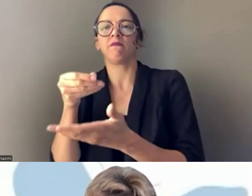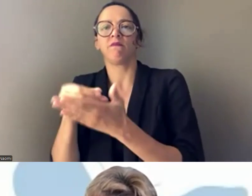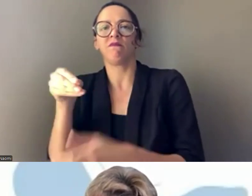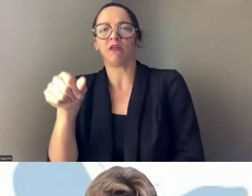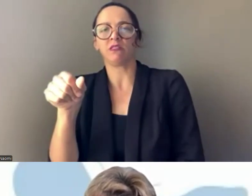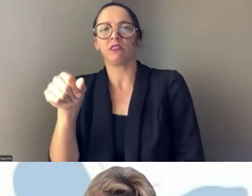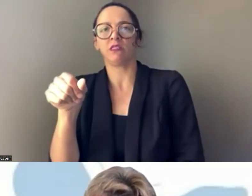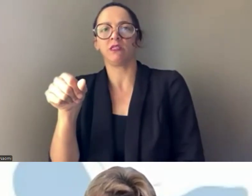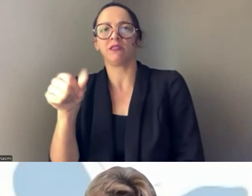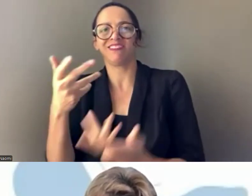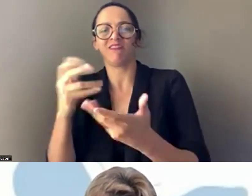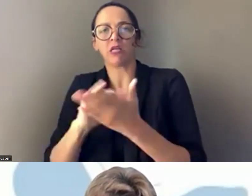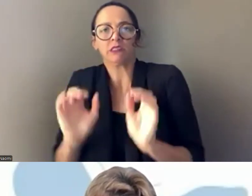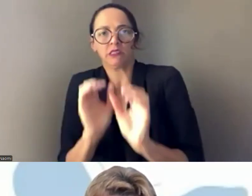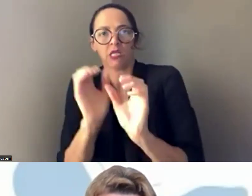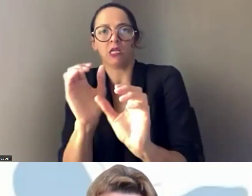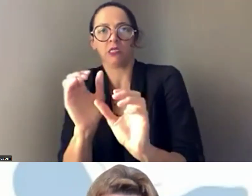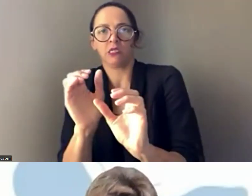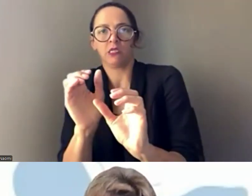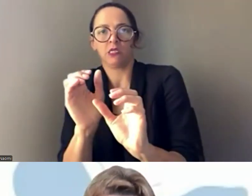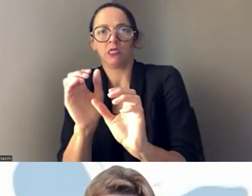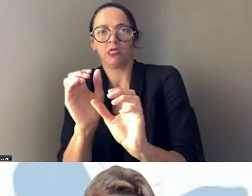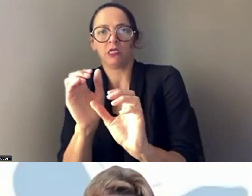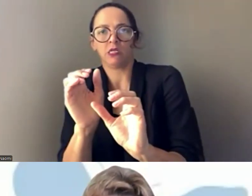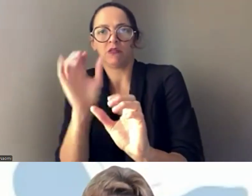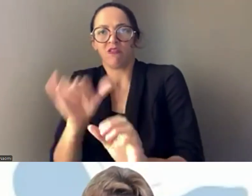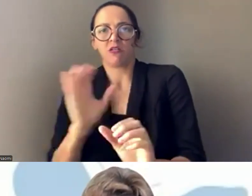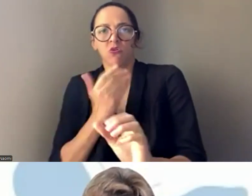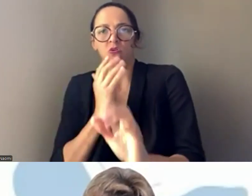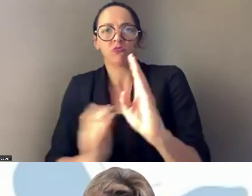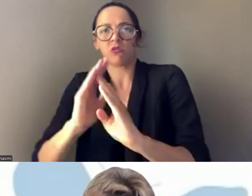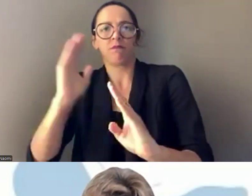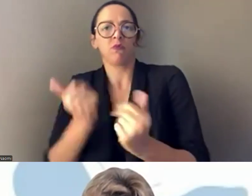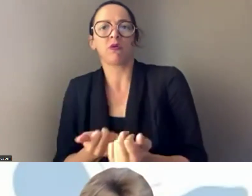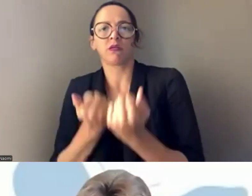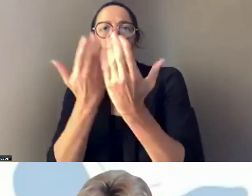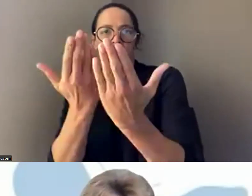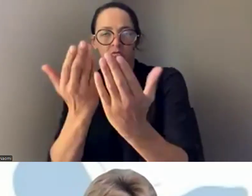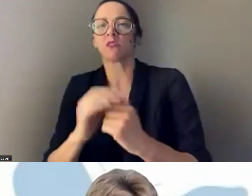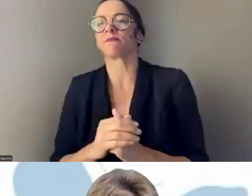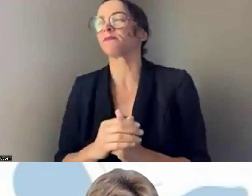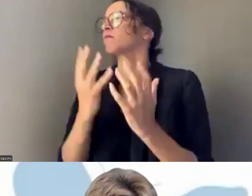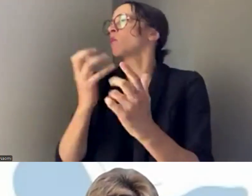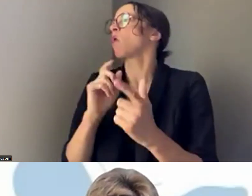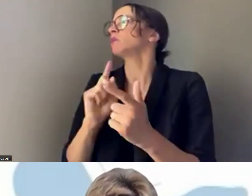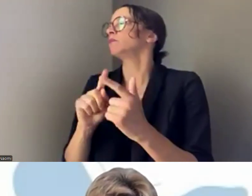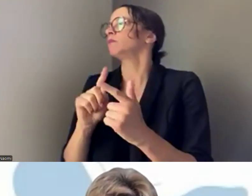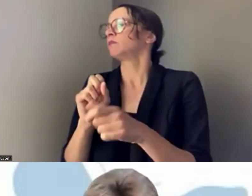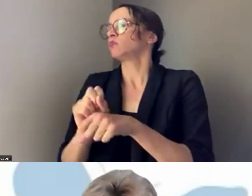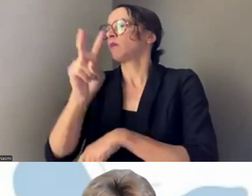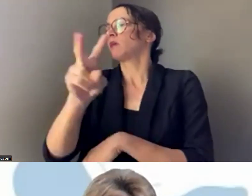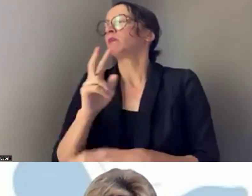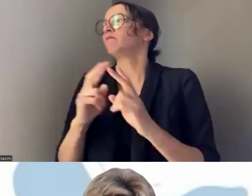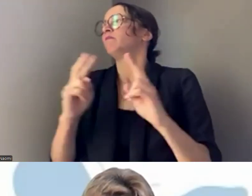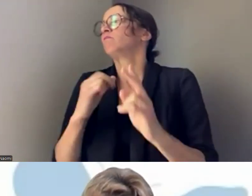accessible transportation, is our top recommendation. I just want to jump in, Adina. I am very, very sorry. I take responsibility.